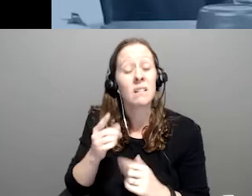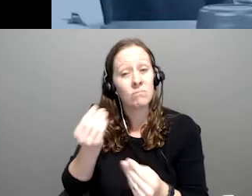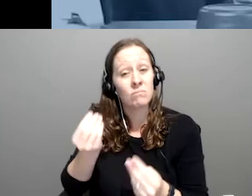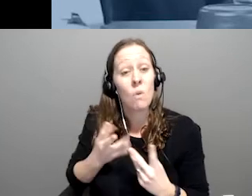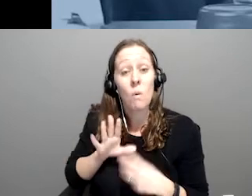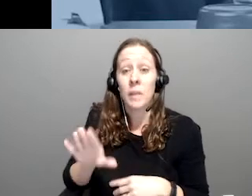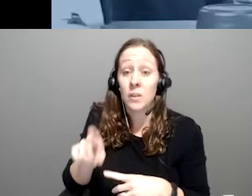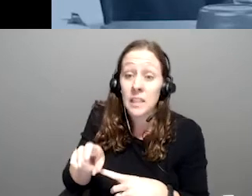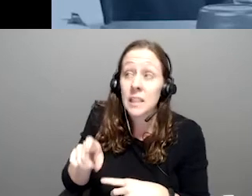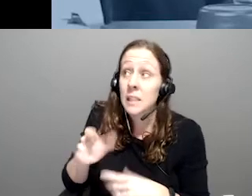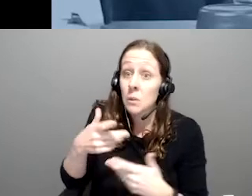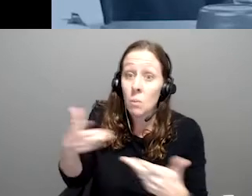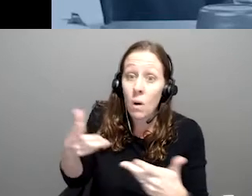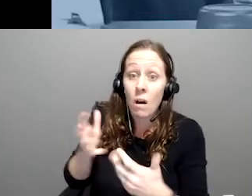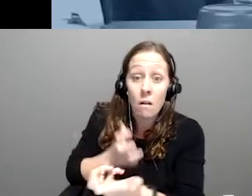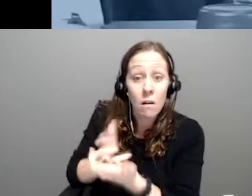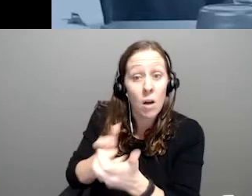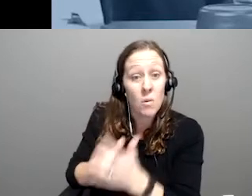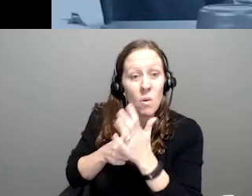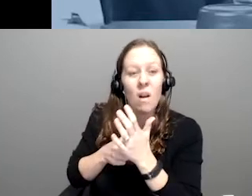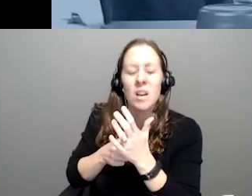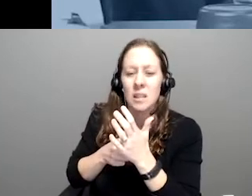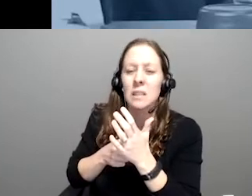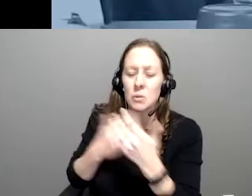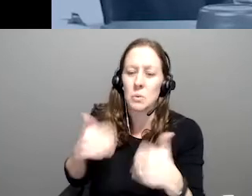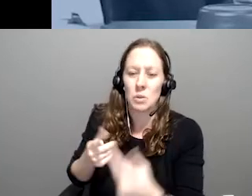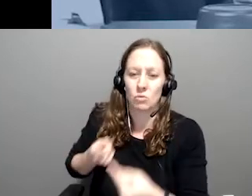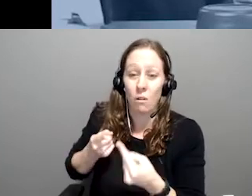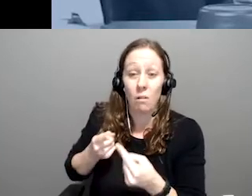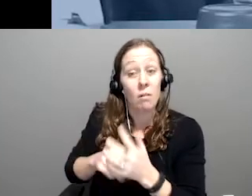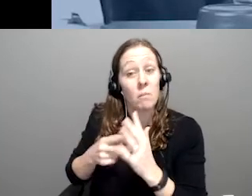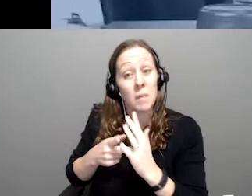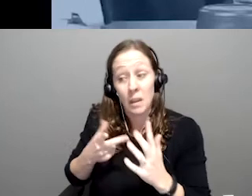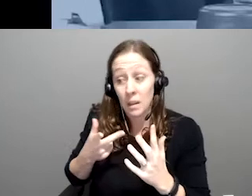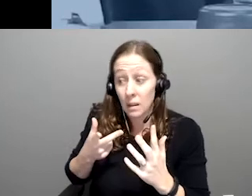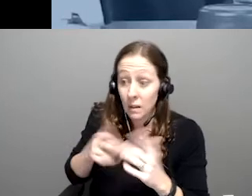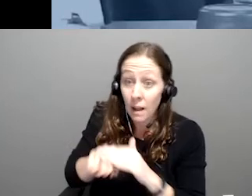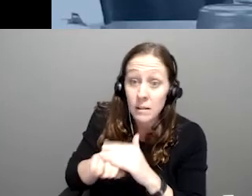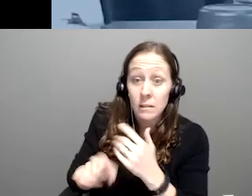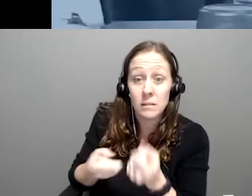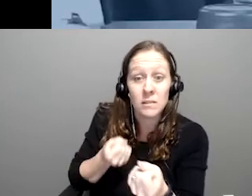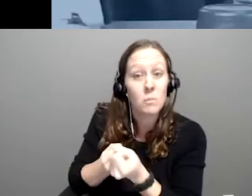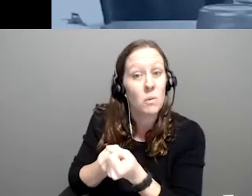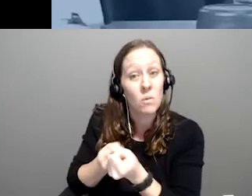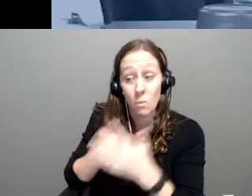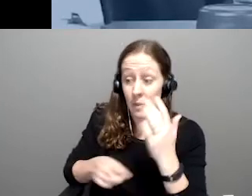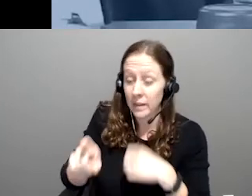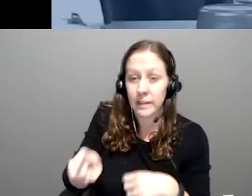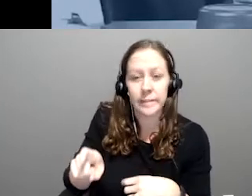at work and requesting accommodations, and that can really impact their ability to access the types of supports that are most